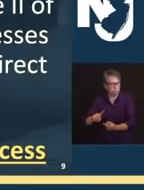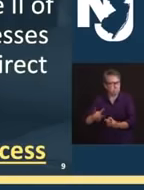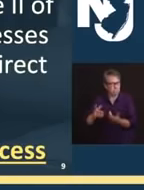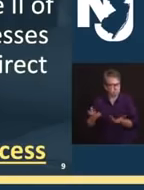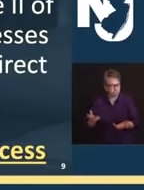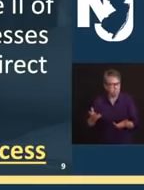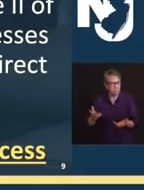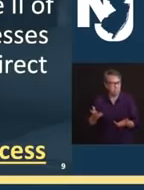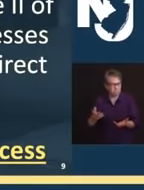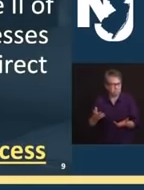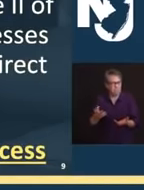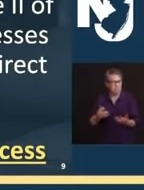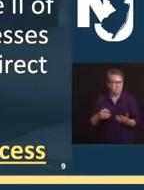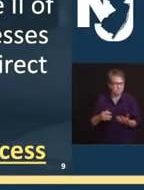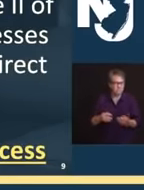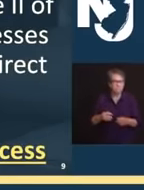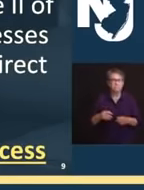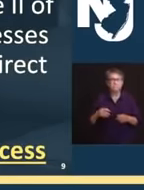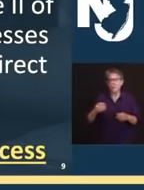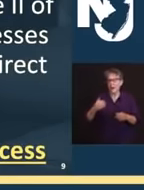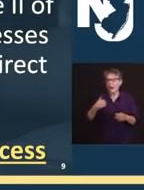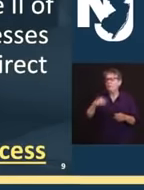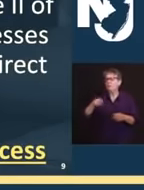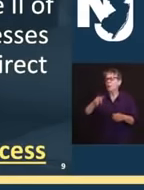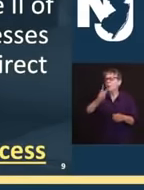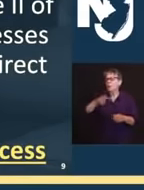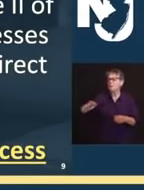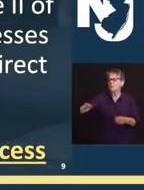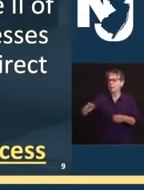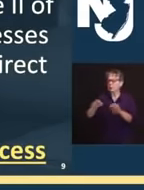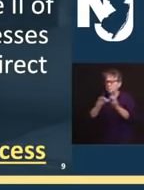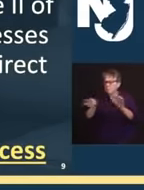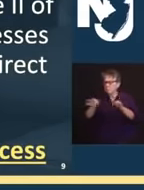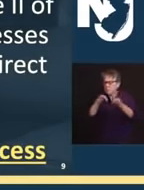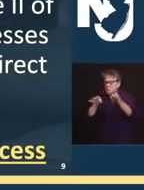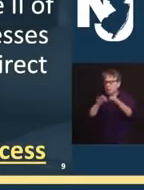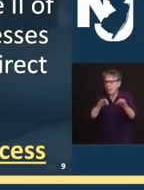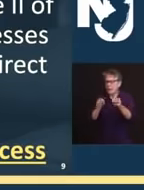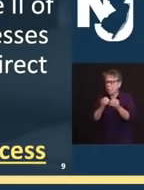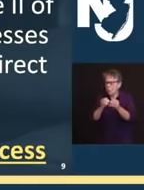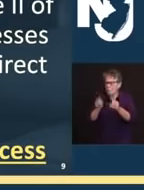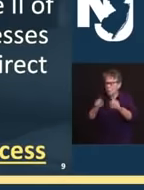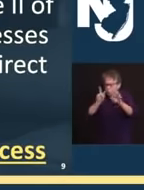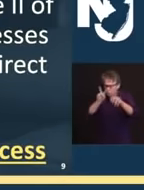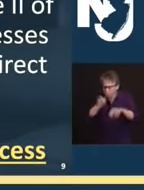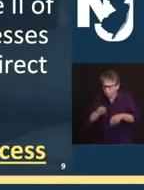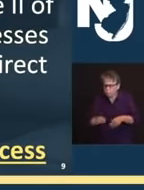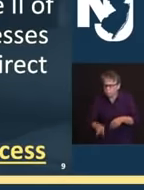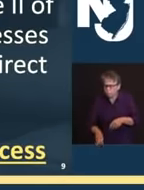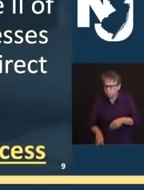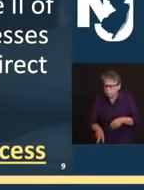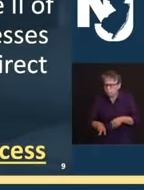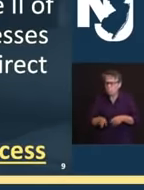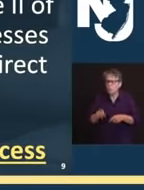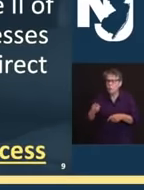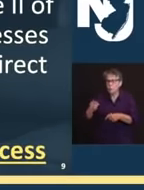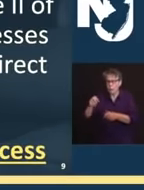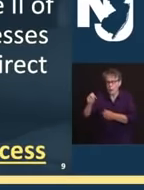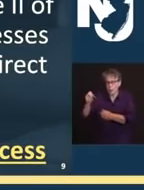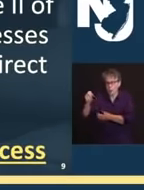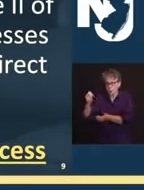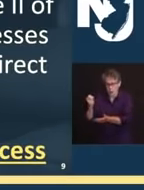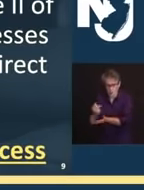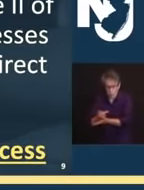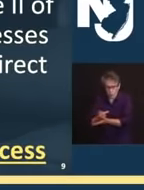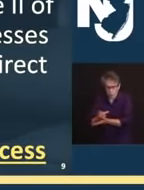covid19.nj.gov/PPE access. It takes no more literally than 5 minutes to complete. And once approved, the discount will automatically apply to